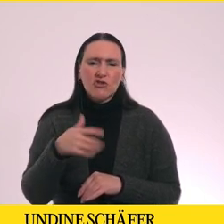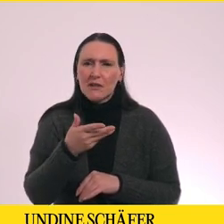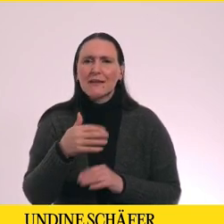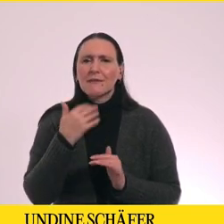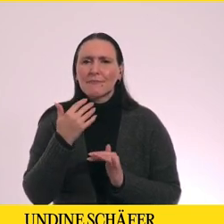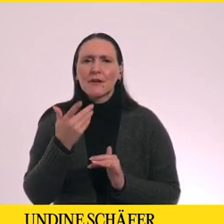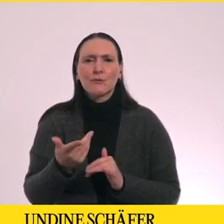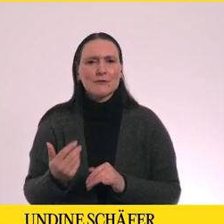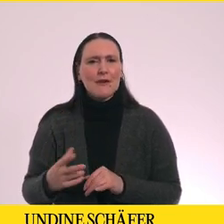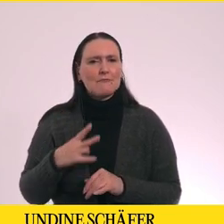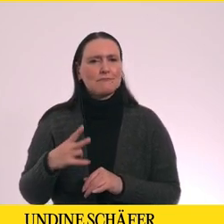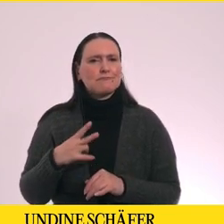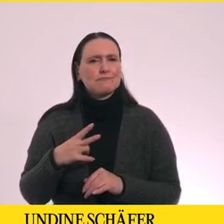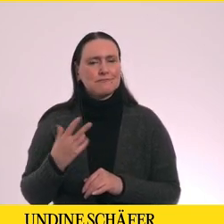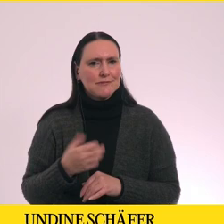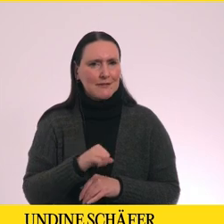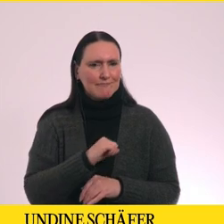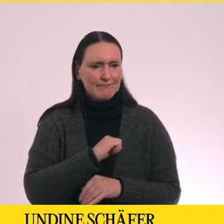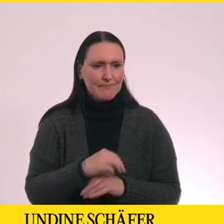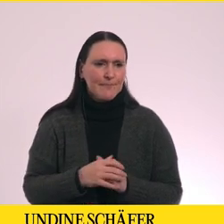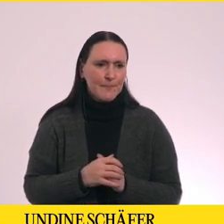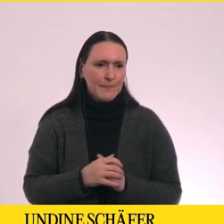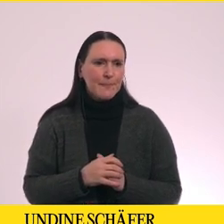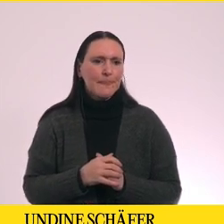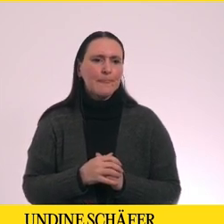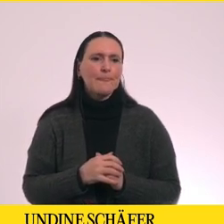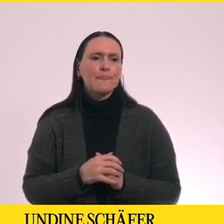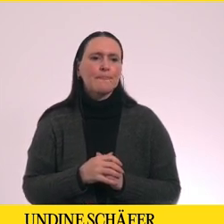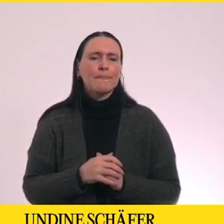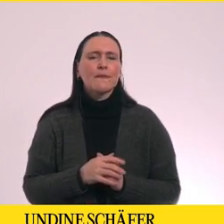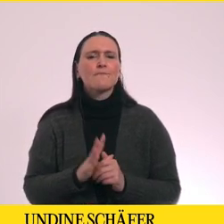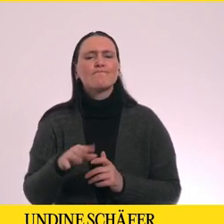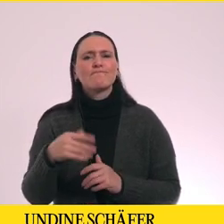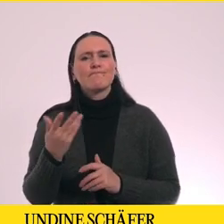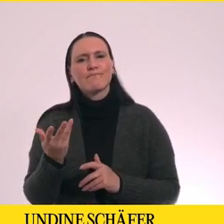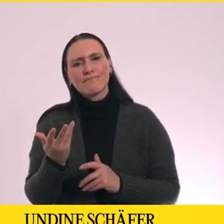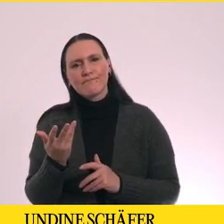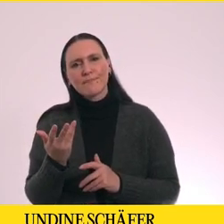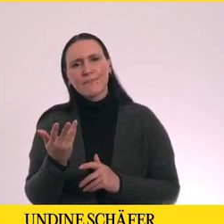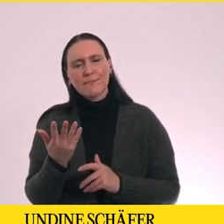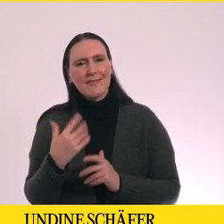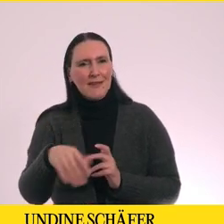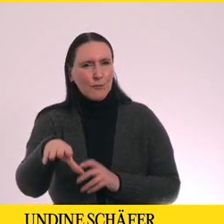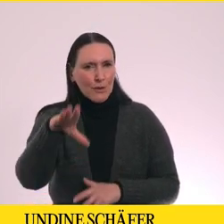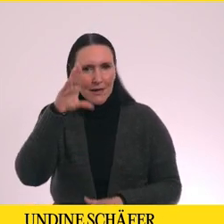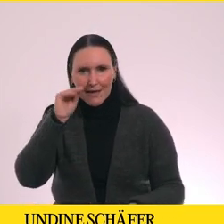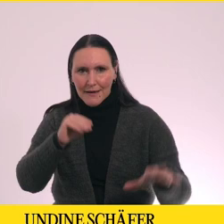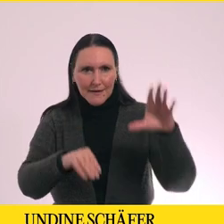parallel conversation, I just want to say that I think in our perception of how we lean towards